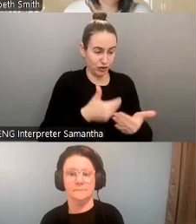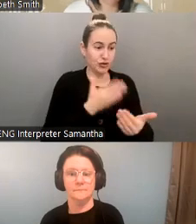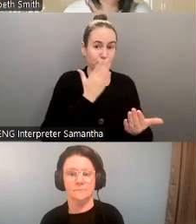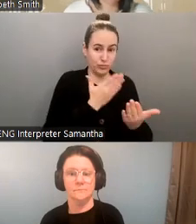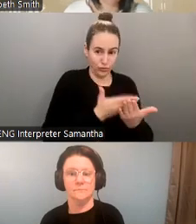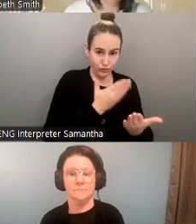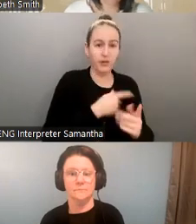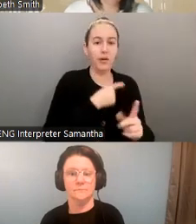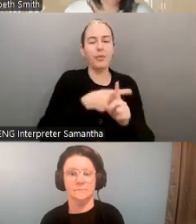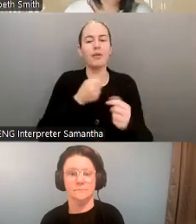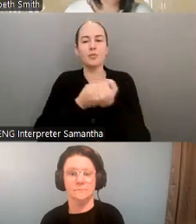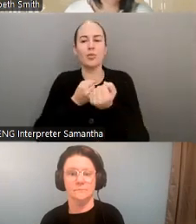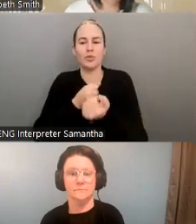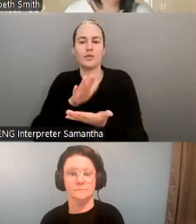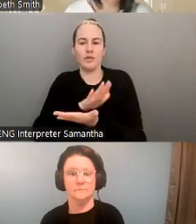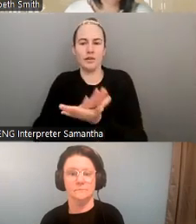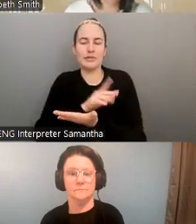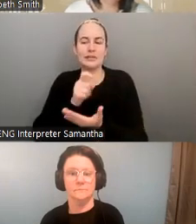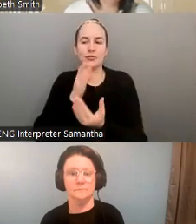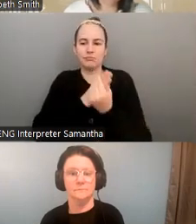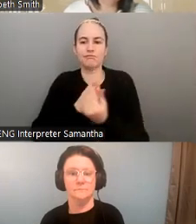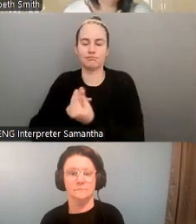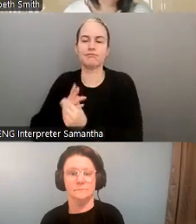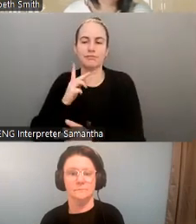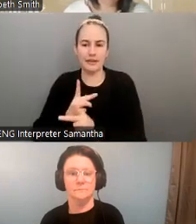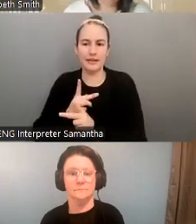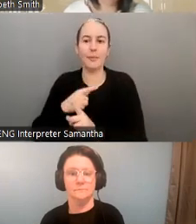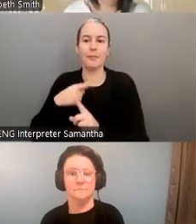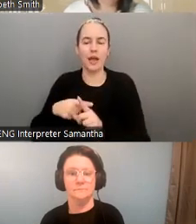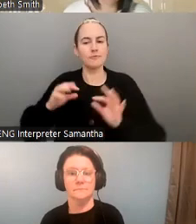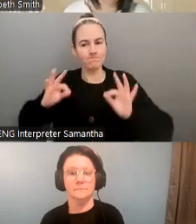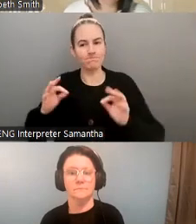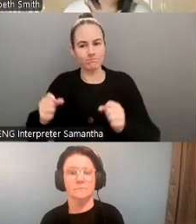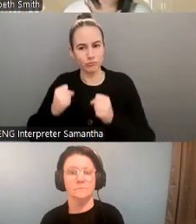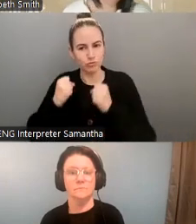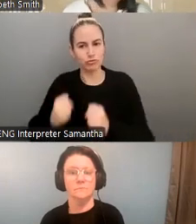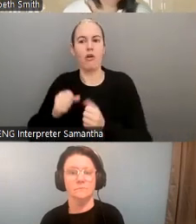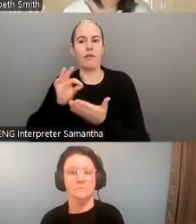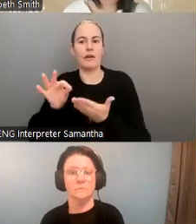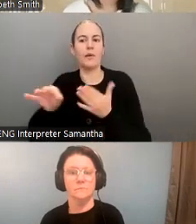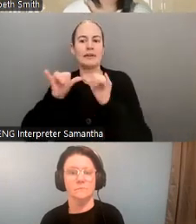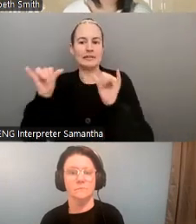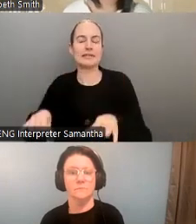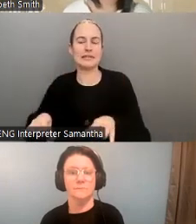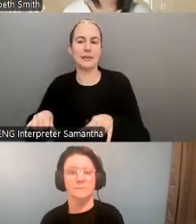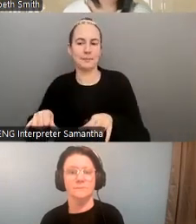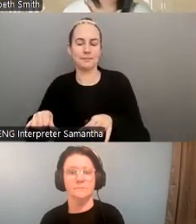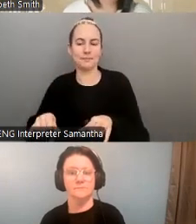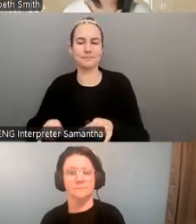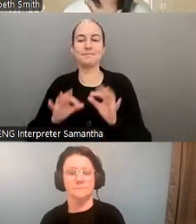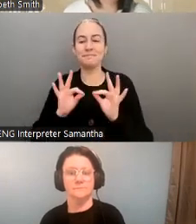supporting documentation, and obviously having a robust accounting system that can account for these federal funds.